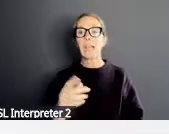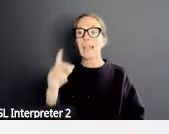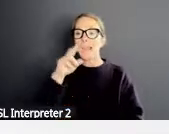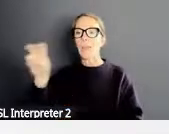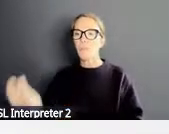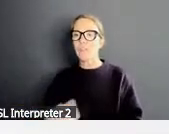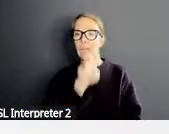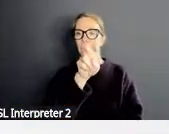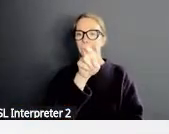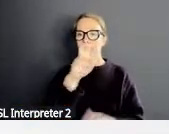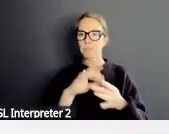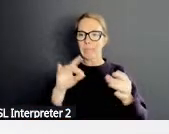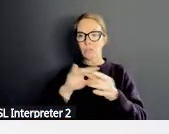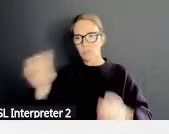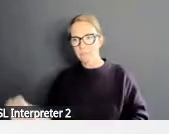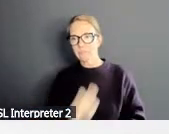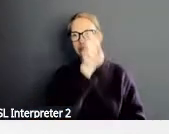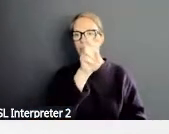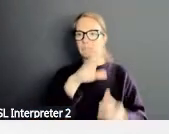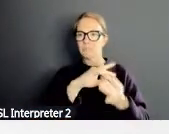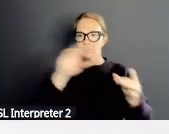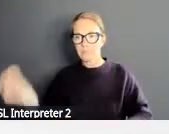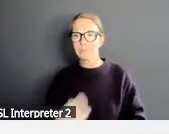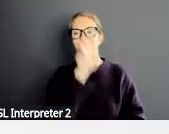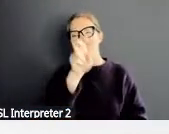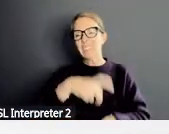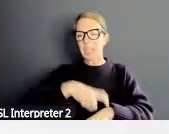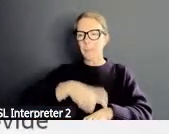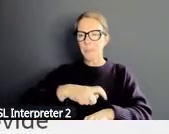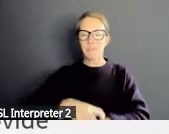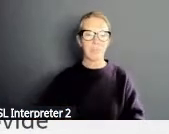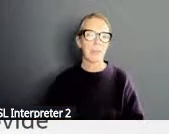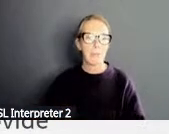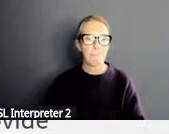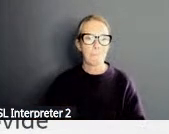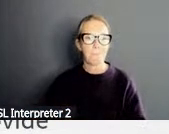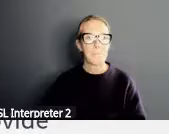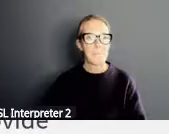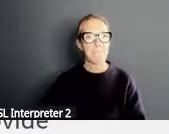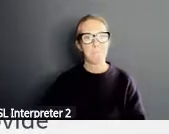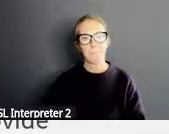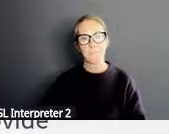so please be patient. Next slide, please.